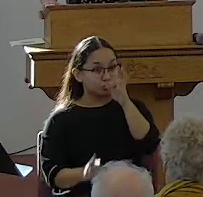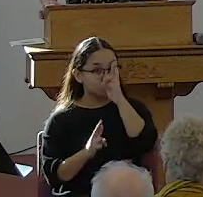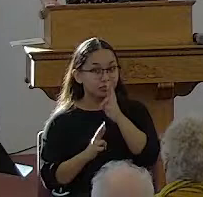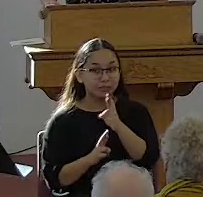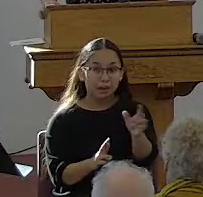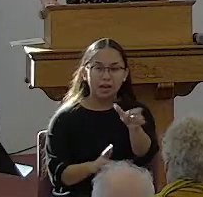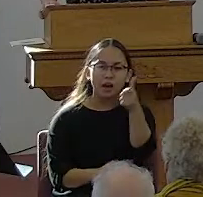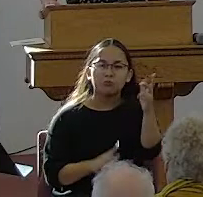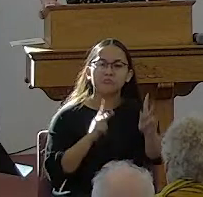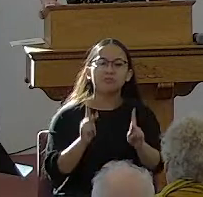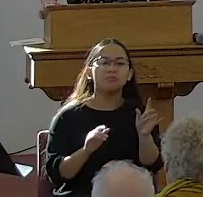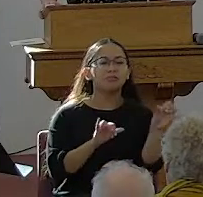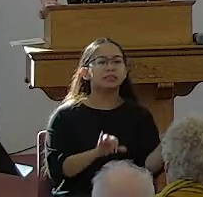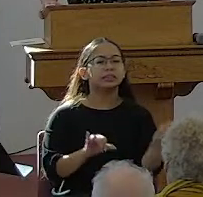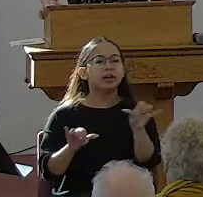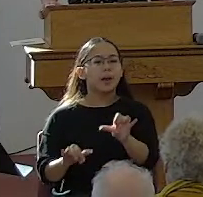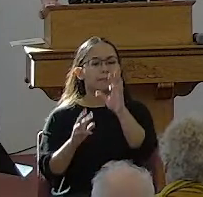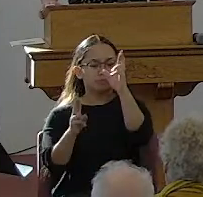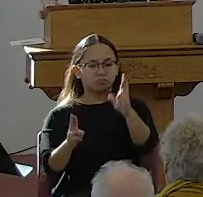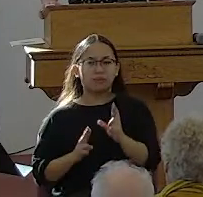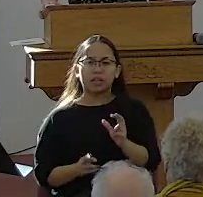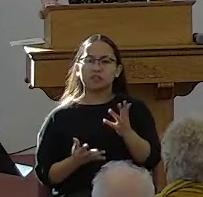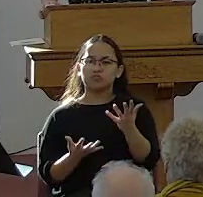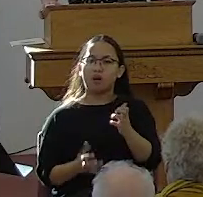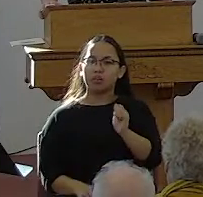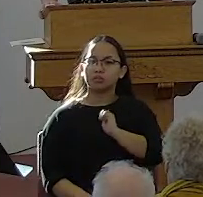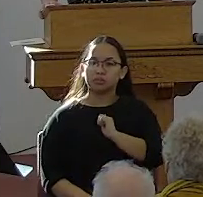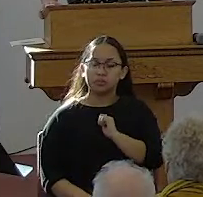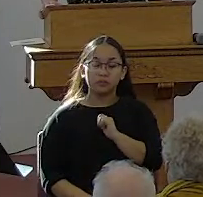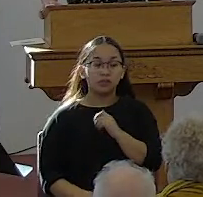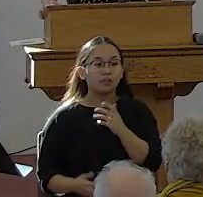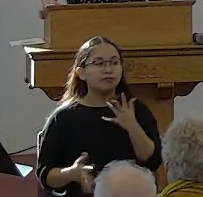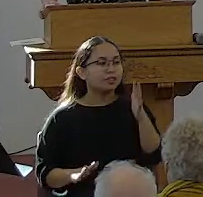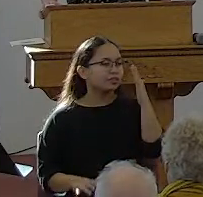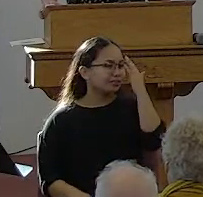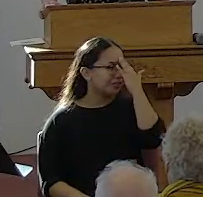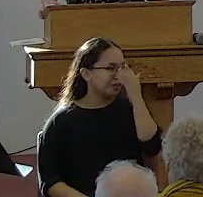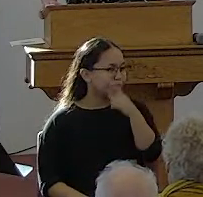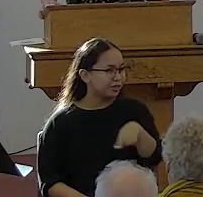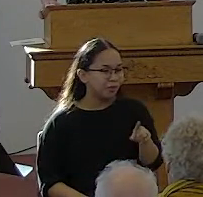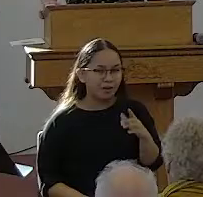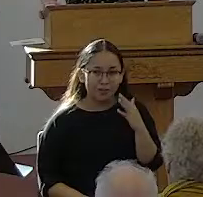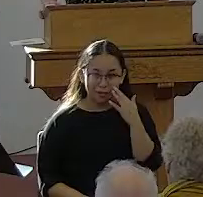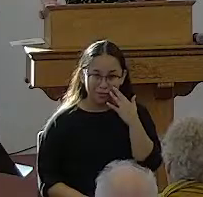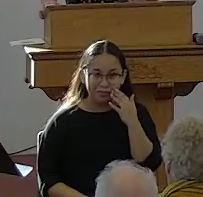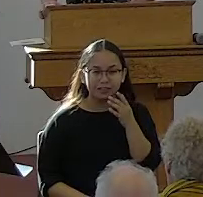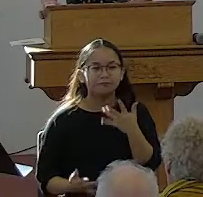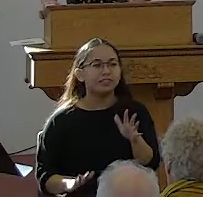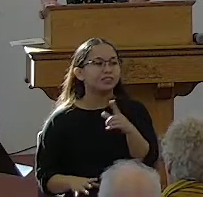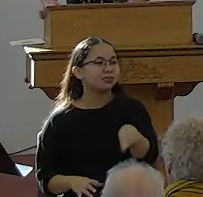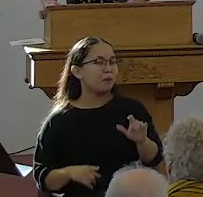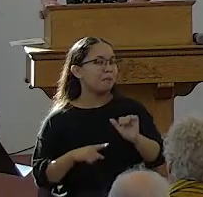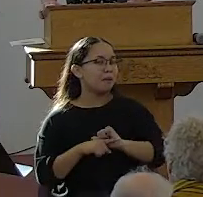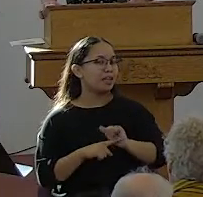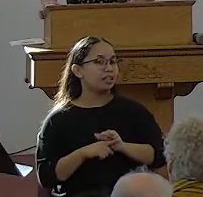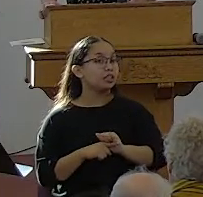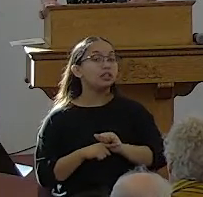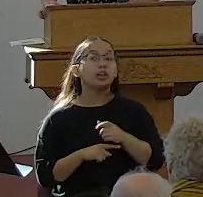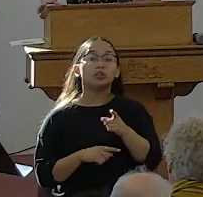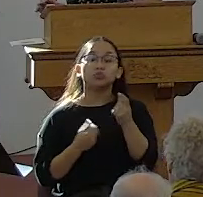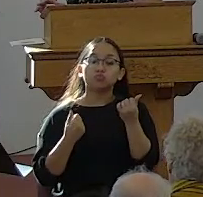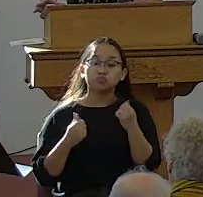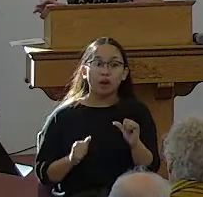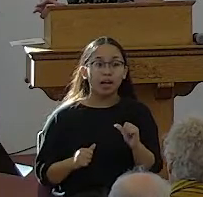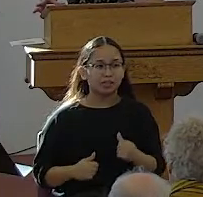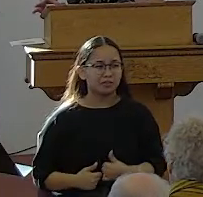you. I know you've heard this, I know you've practiced it, and I'm equally certain that you've tried to live it and